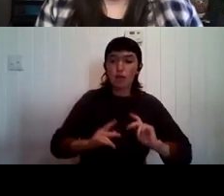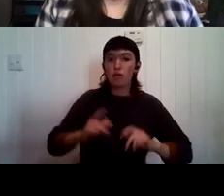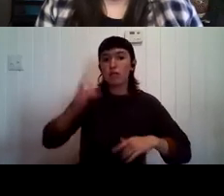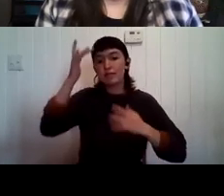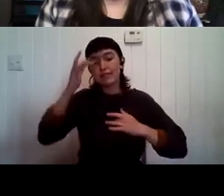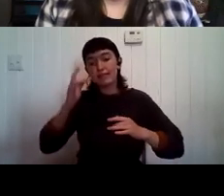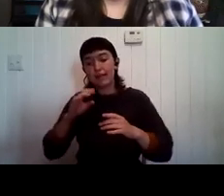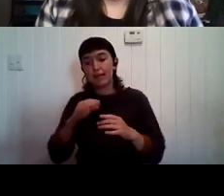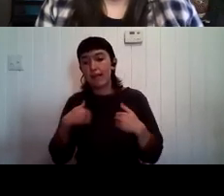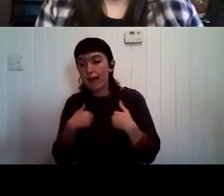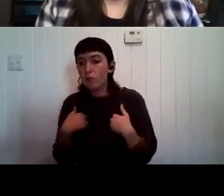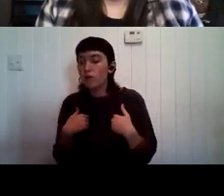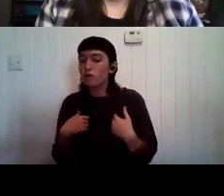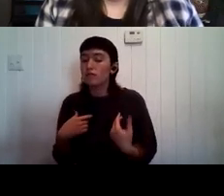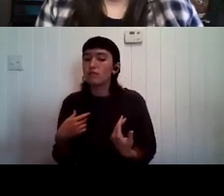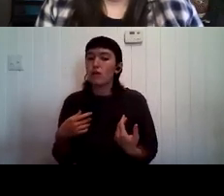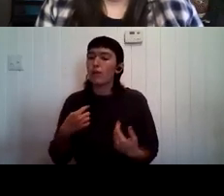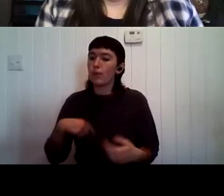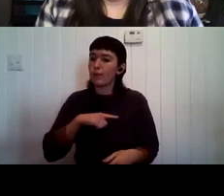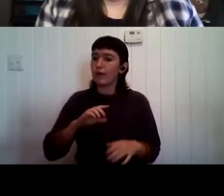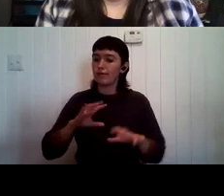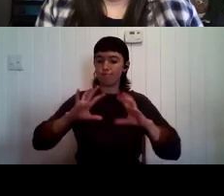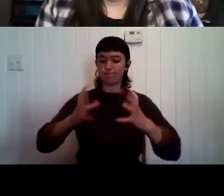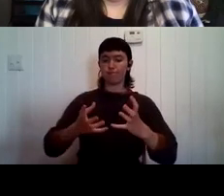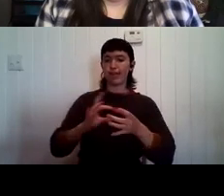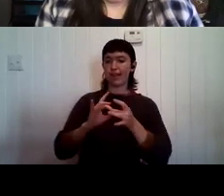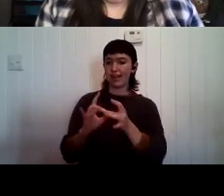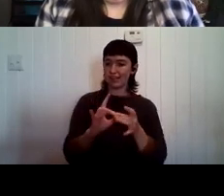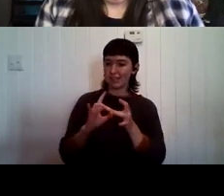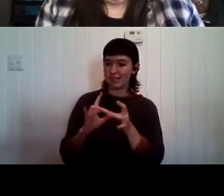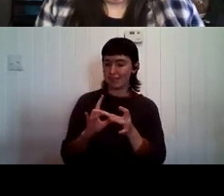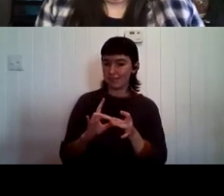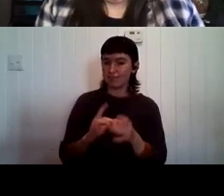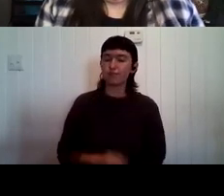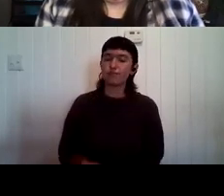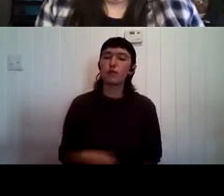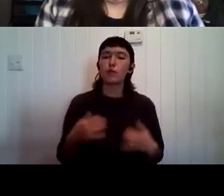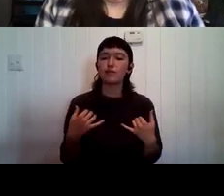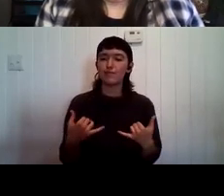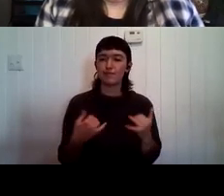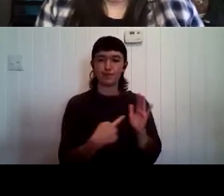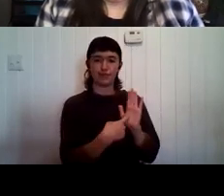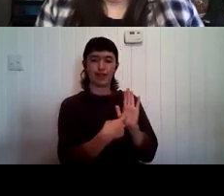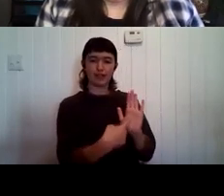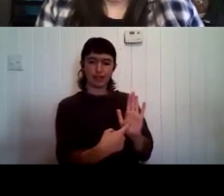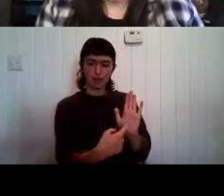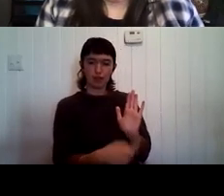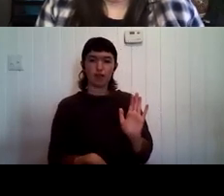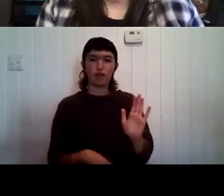all connected. So let's walk through an example of where One Health really plays into